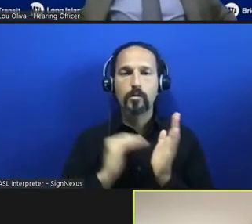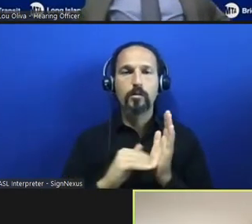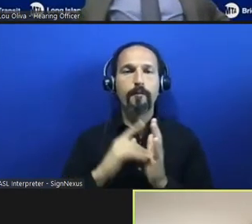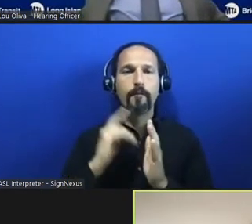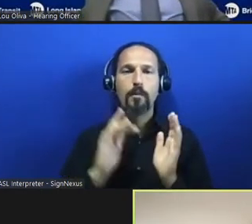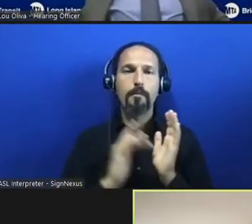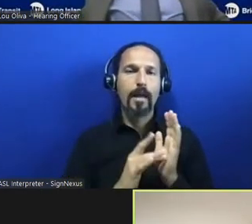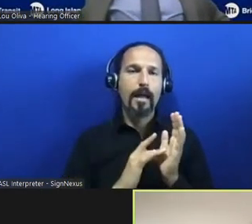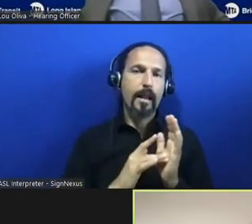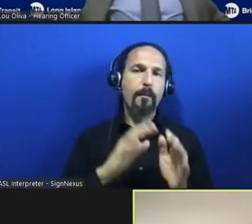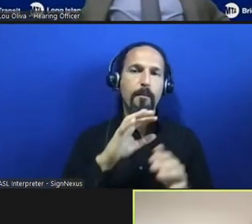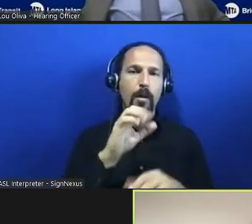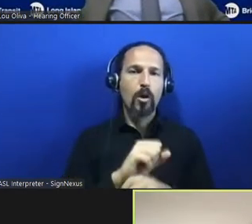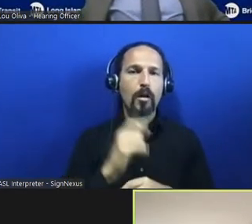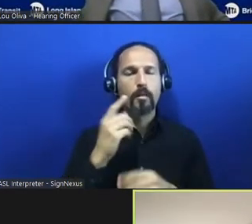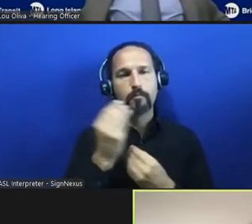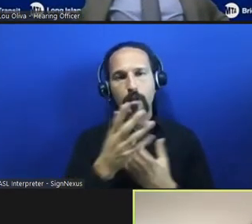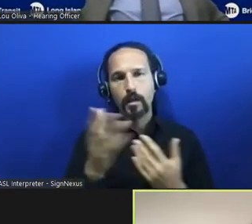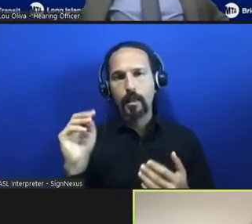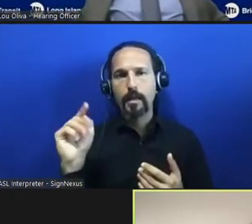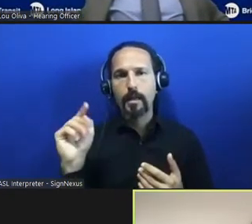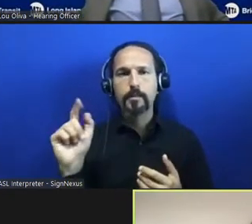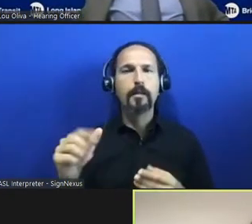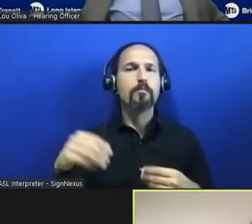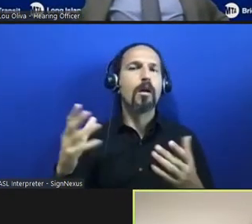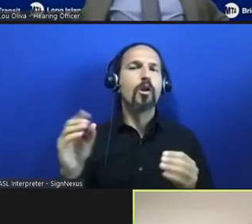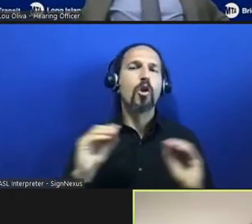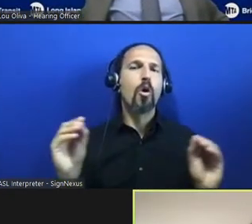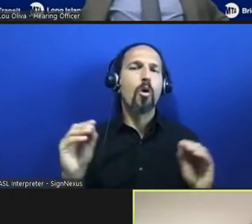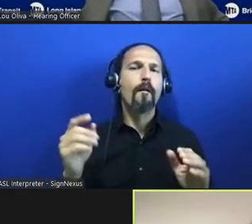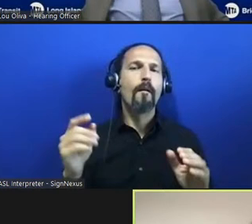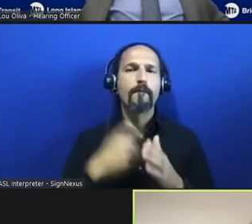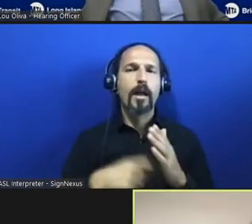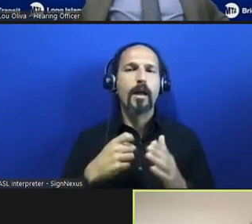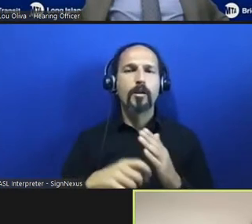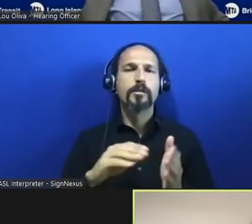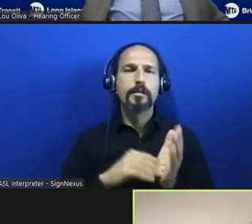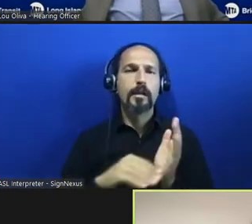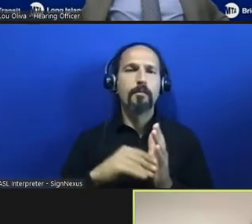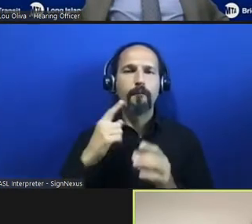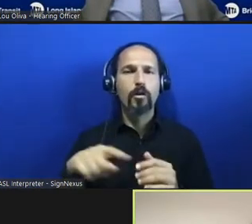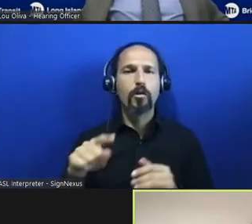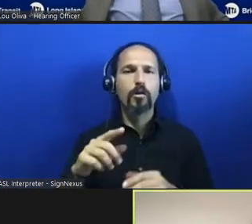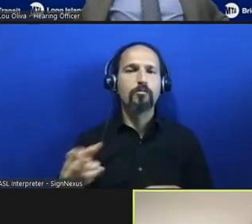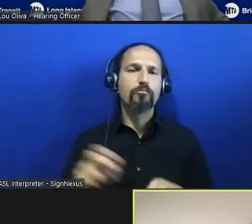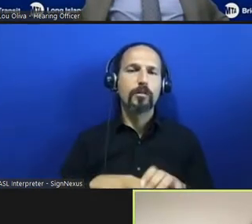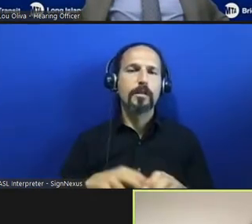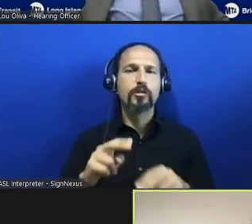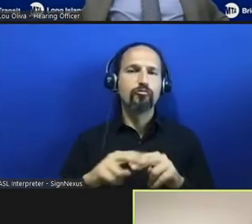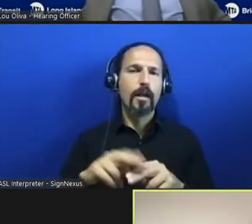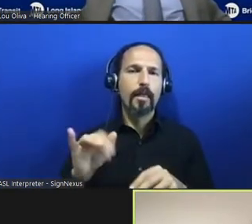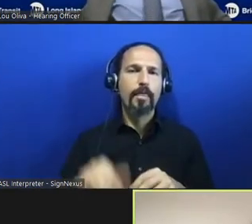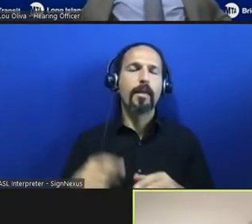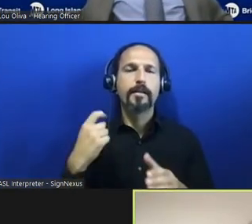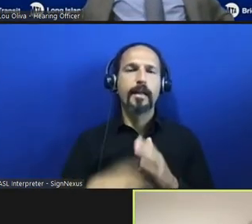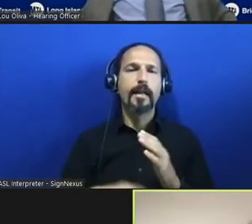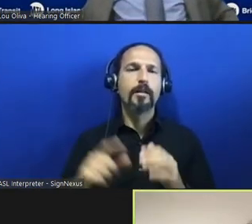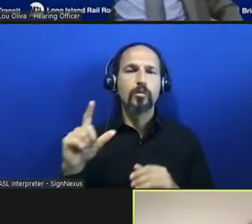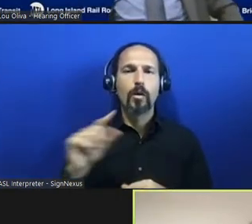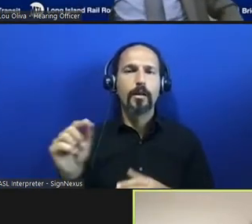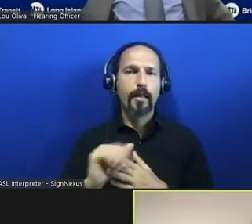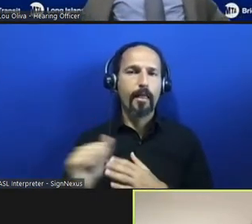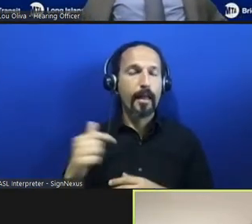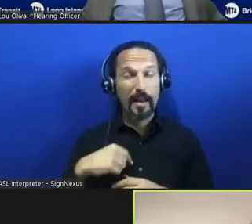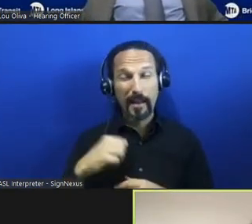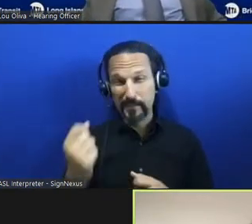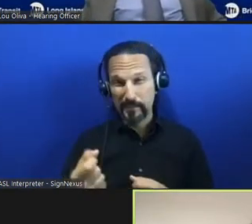appointments I would point out that currently the MTA provides no fair exemptions for those taking the train which is often upwards of twenty dollars so it's not clear to me